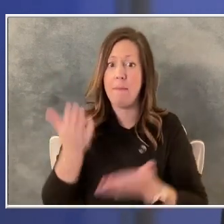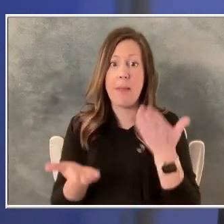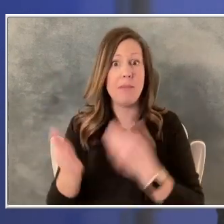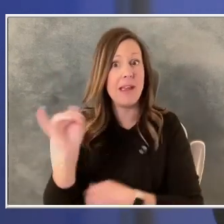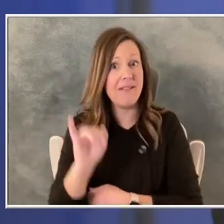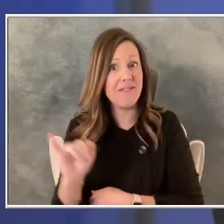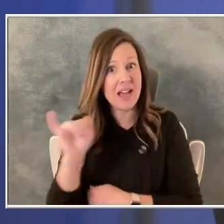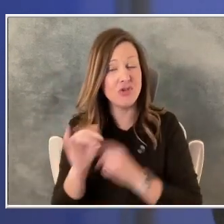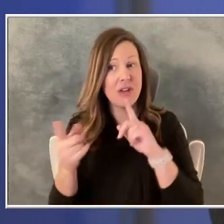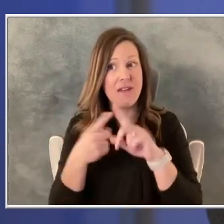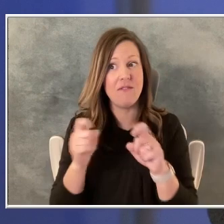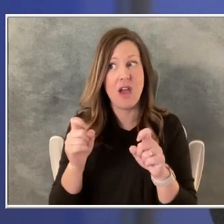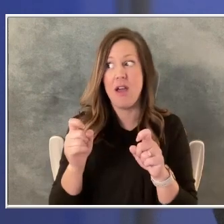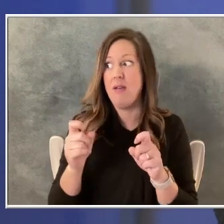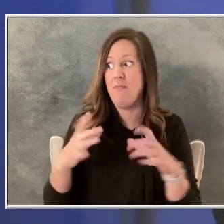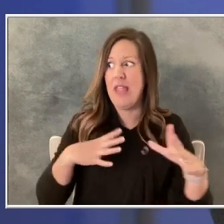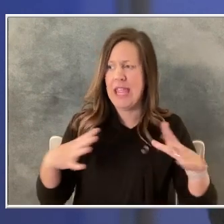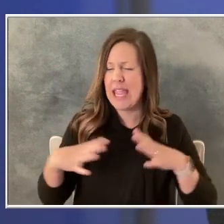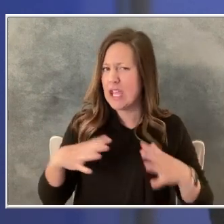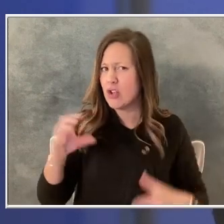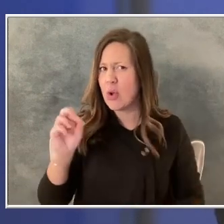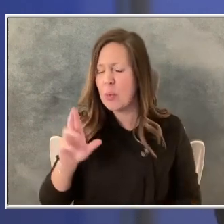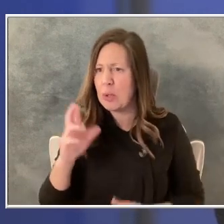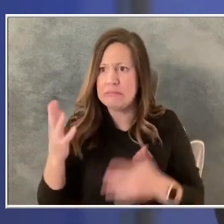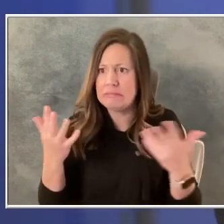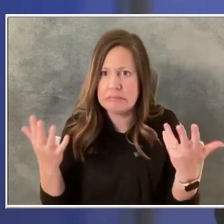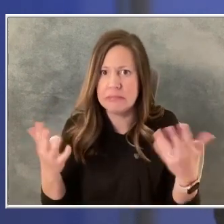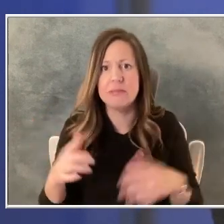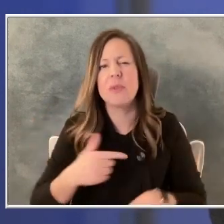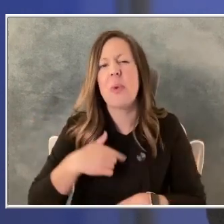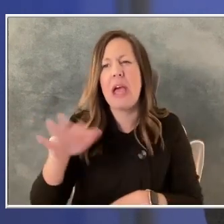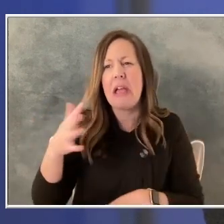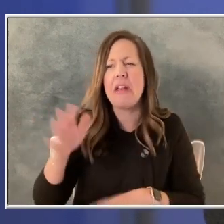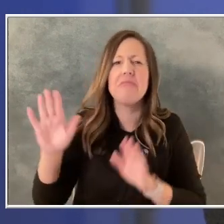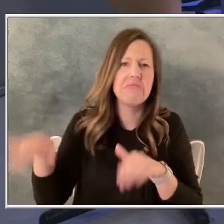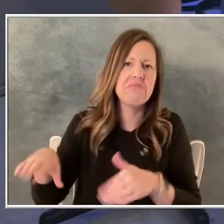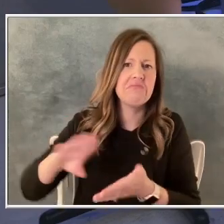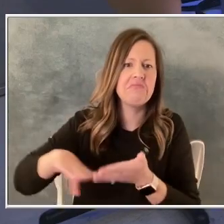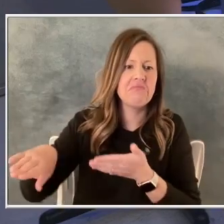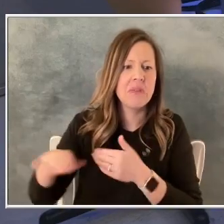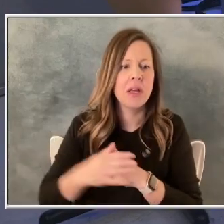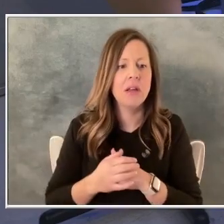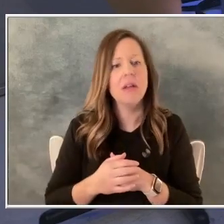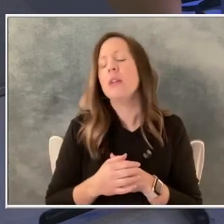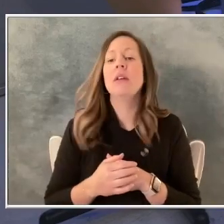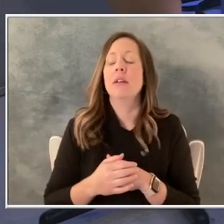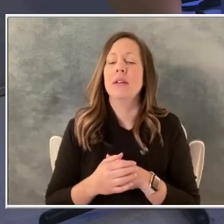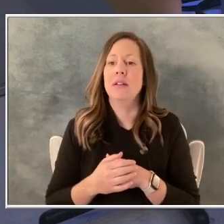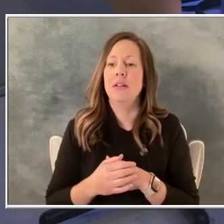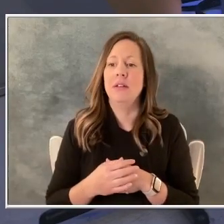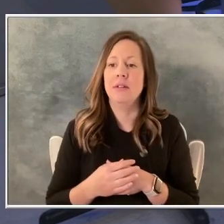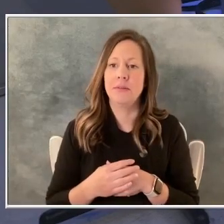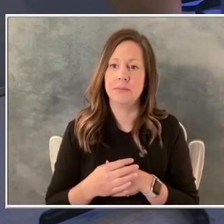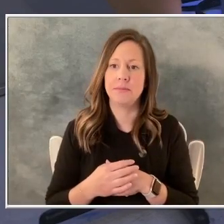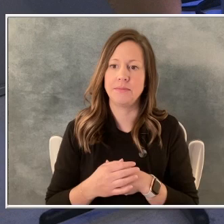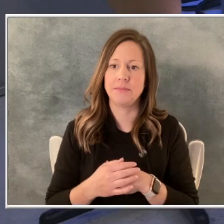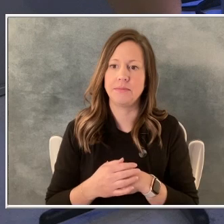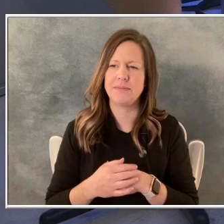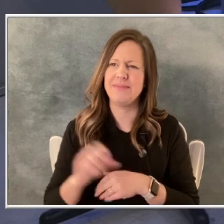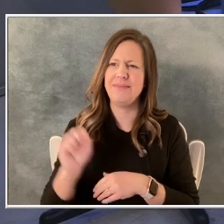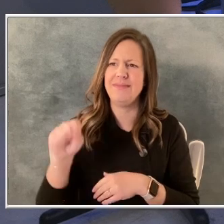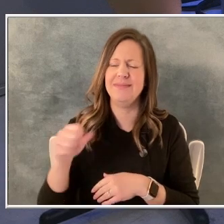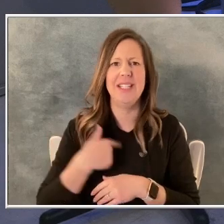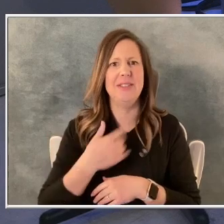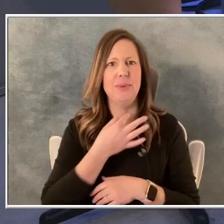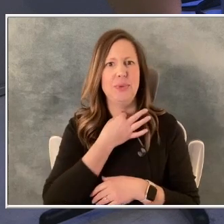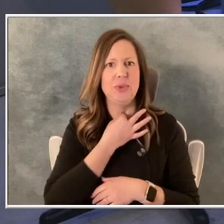or something in that sense. So I kind of dismissed it a little bit. Yeah, that's what I was I was just curious to think, is that